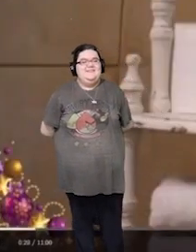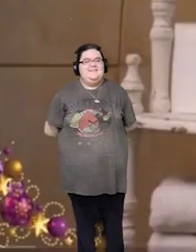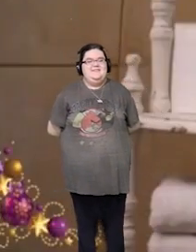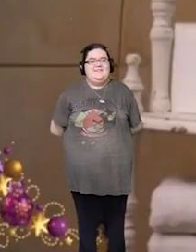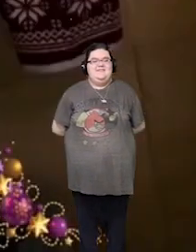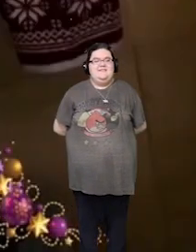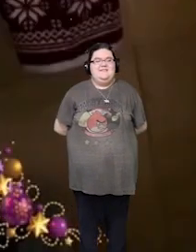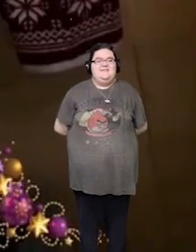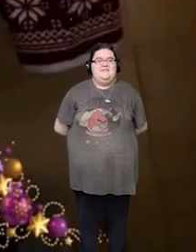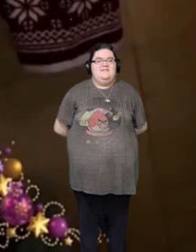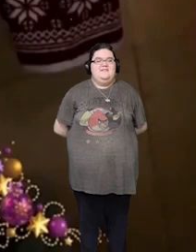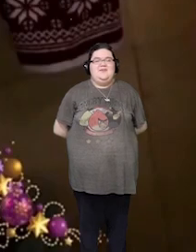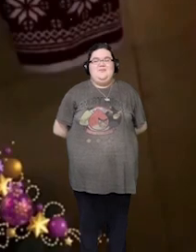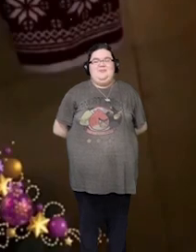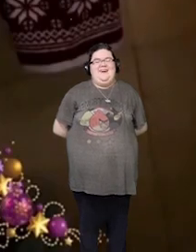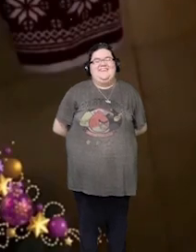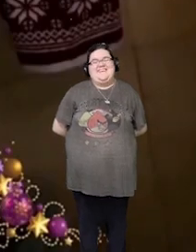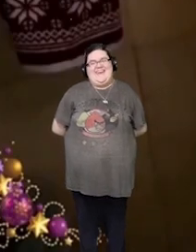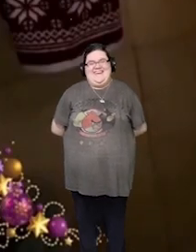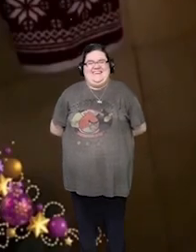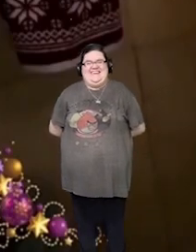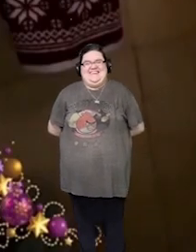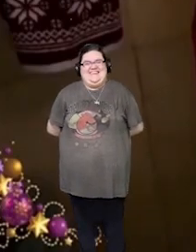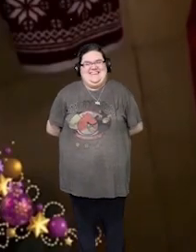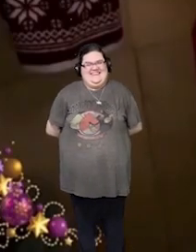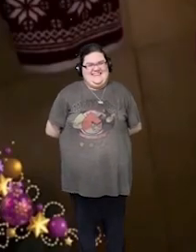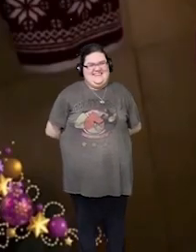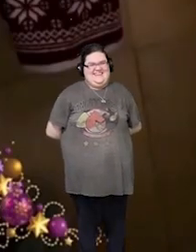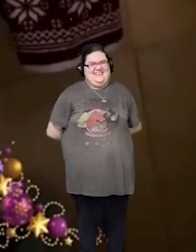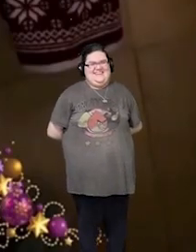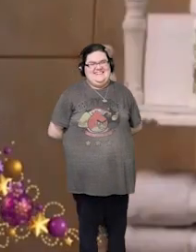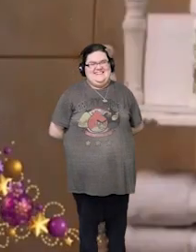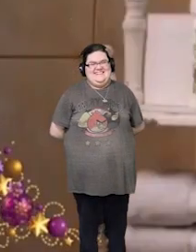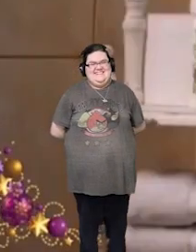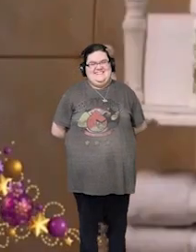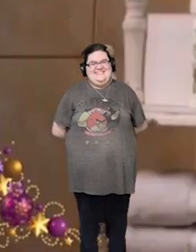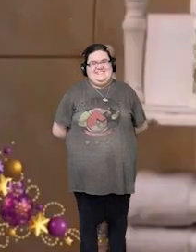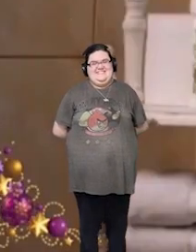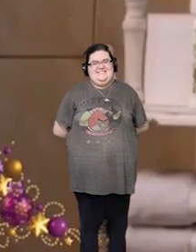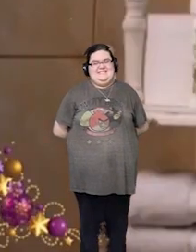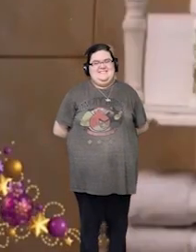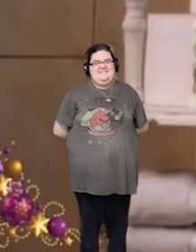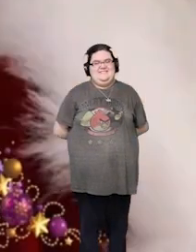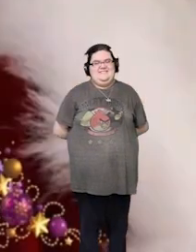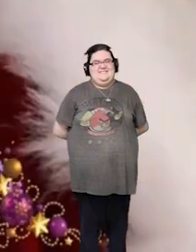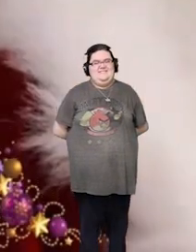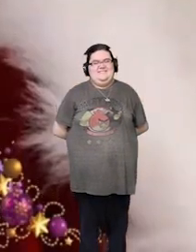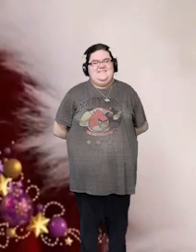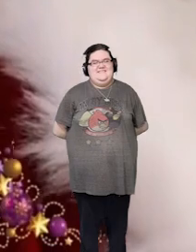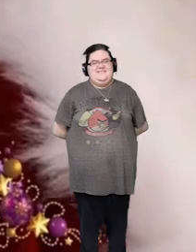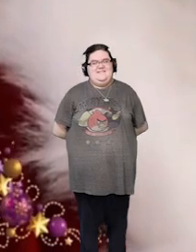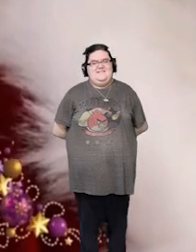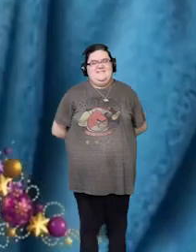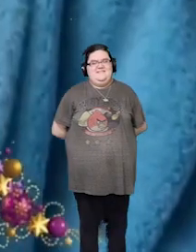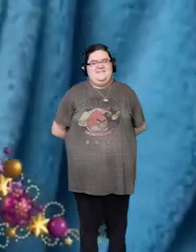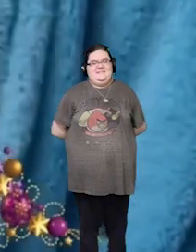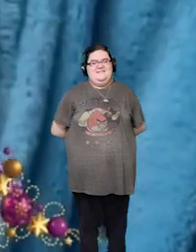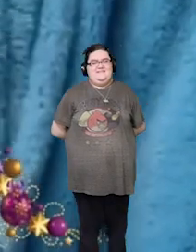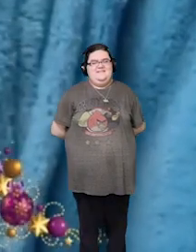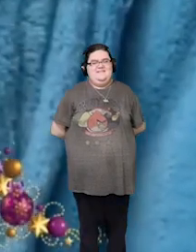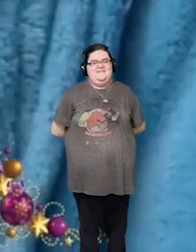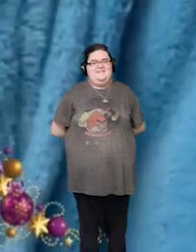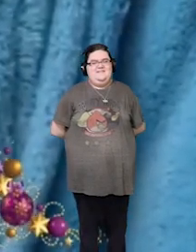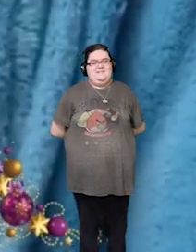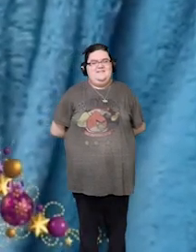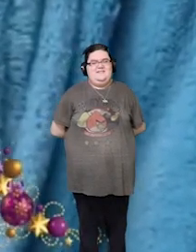of Christmas arse. Okay. Now wrap this right up. What is that smell? Oh, geez, not again.